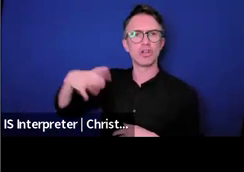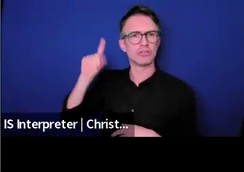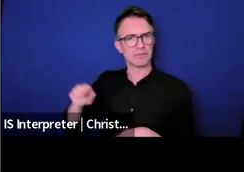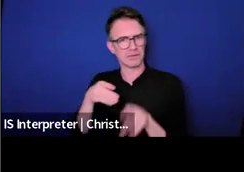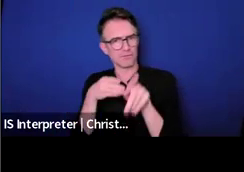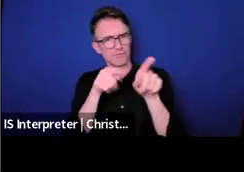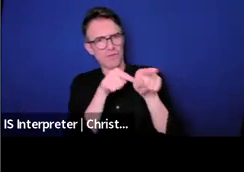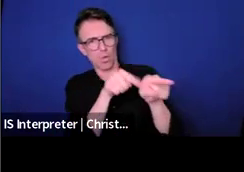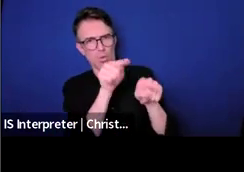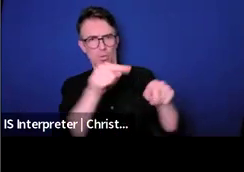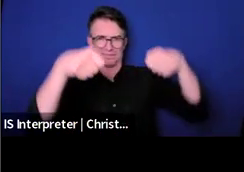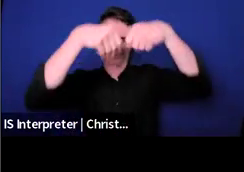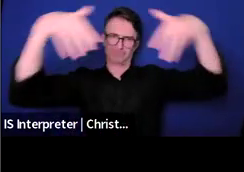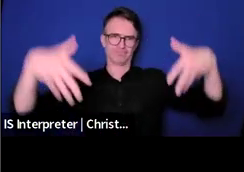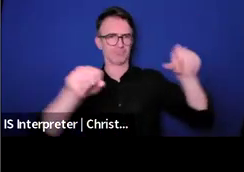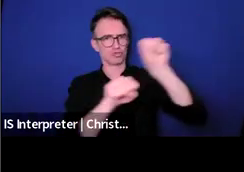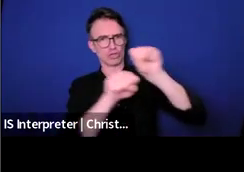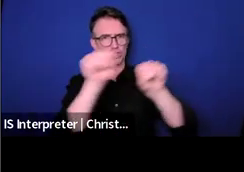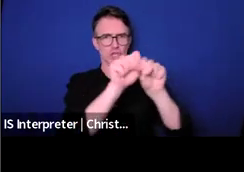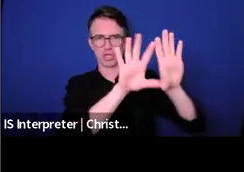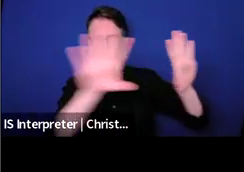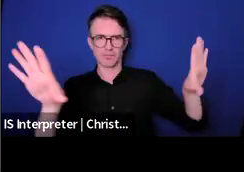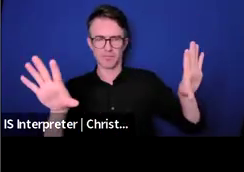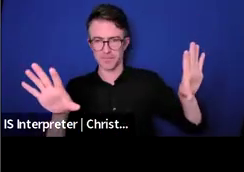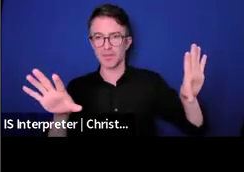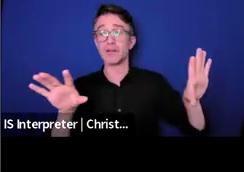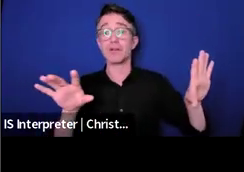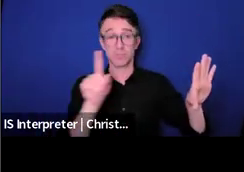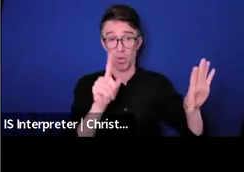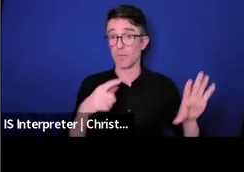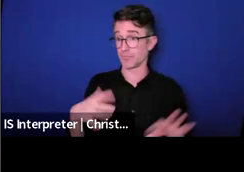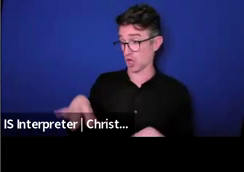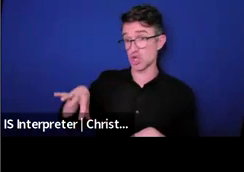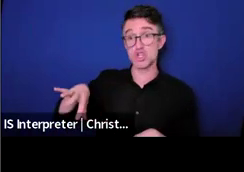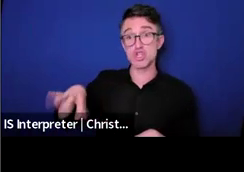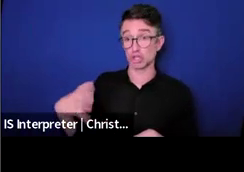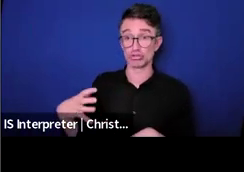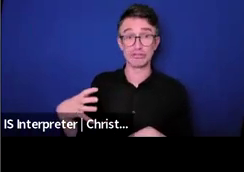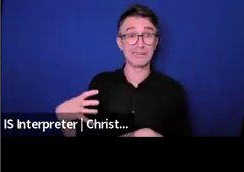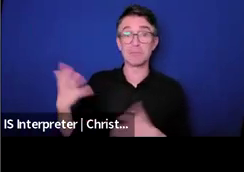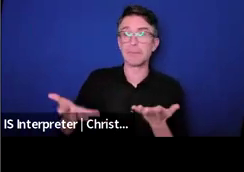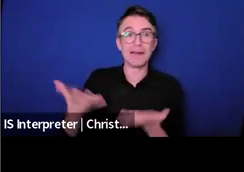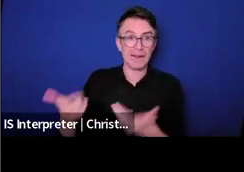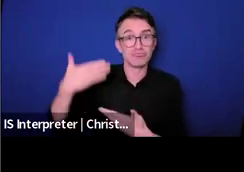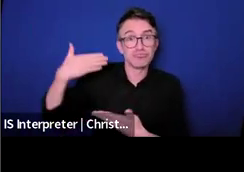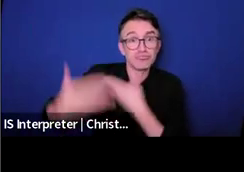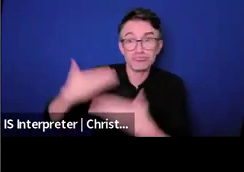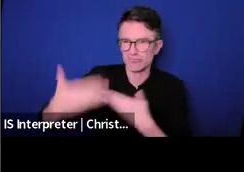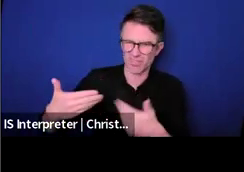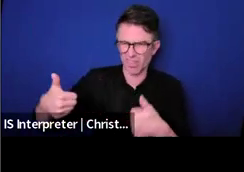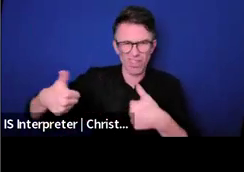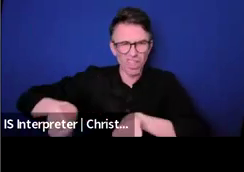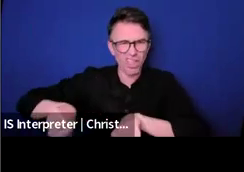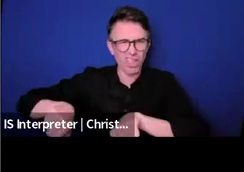remind ourselves that the work was undertaken within the context of trying to find a set of either recommendations or a set of